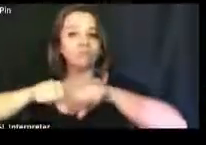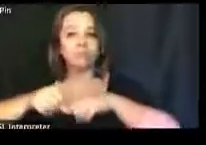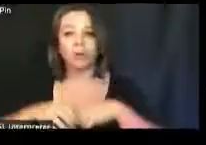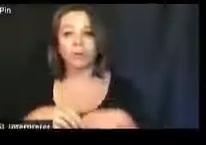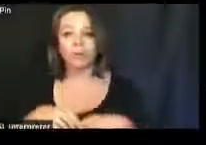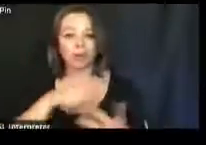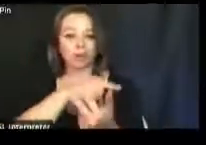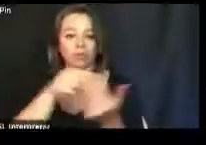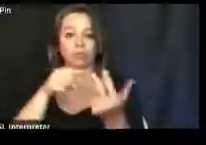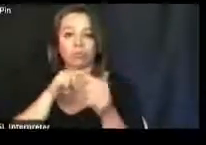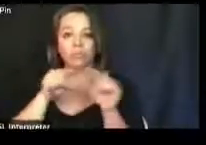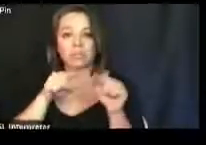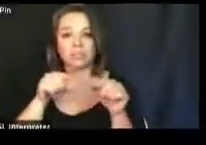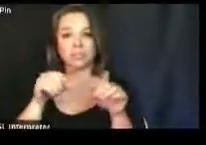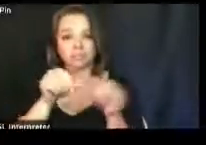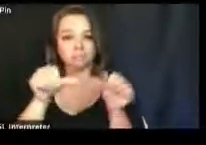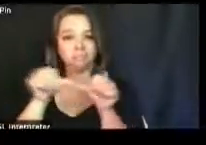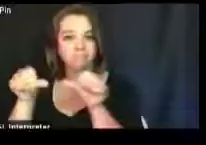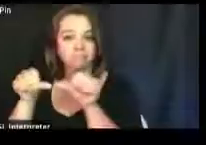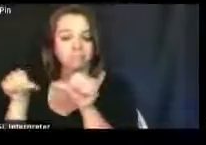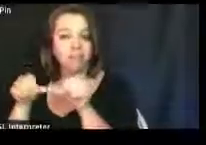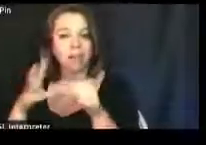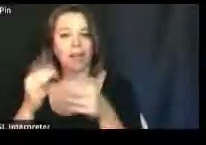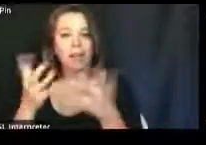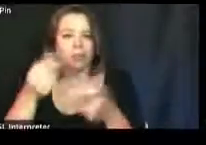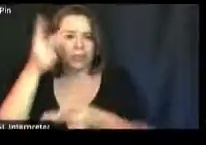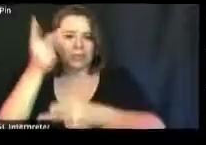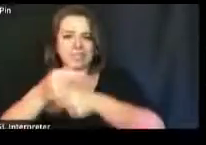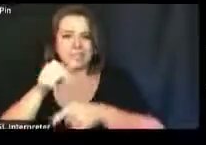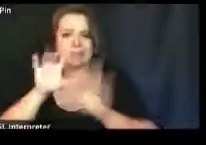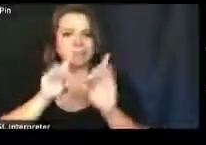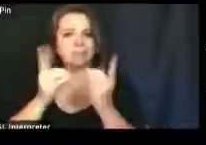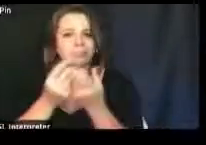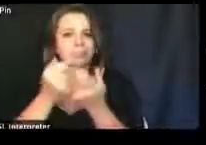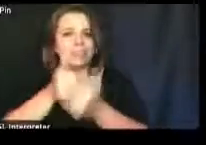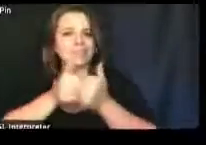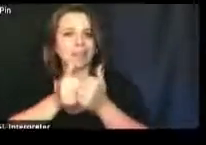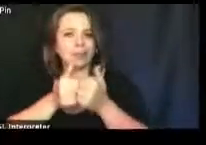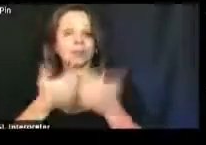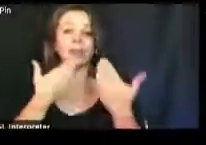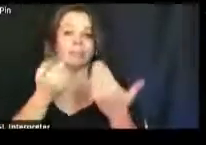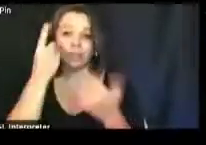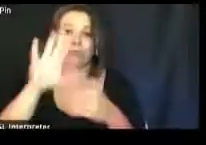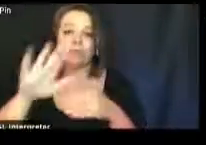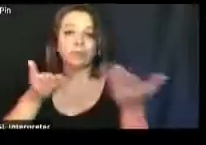like to ask you all to keep that district together. And thank you for your service.